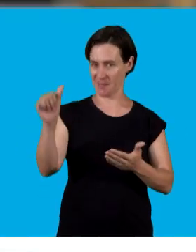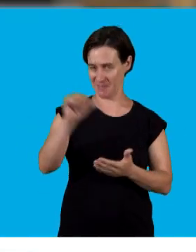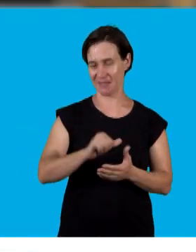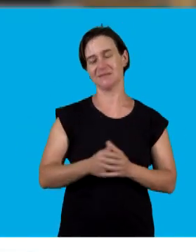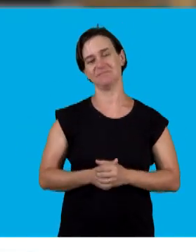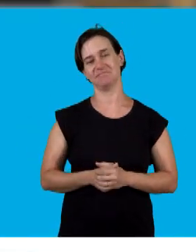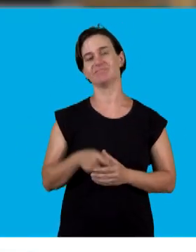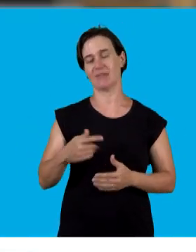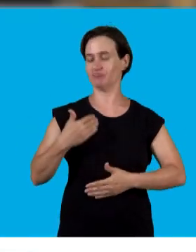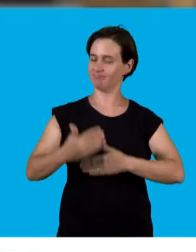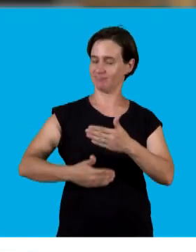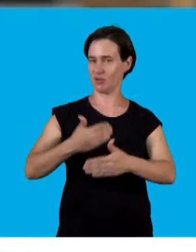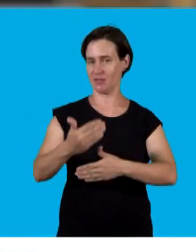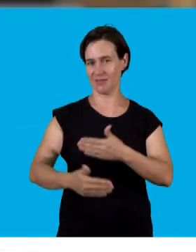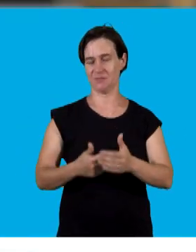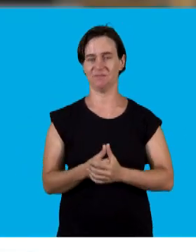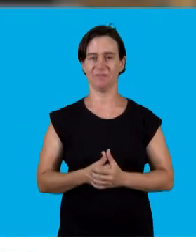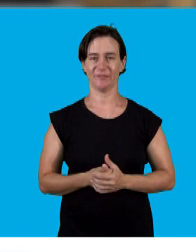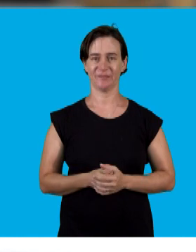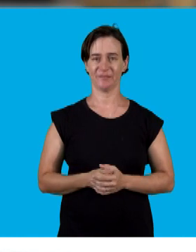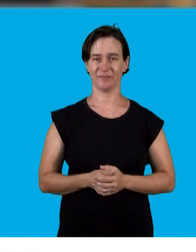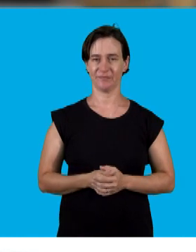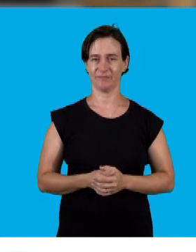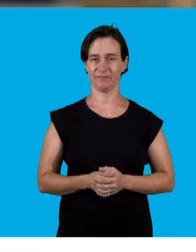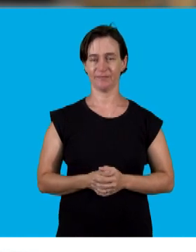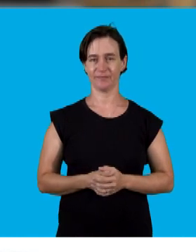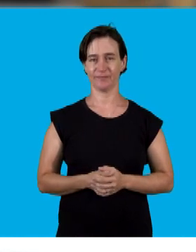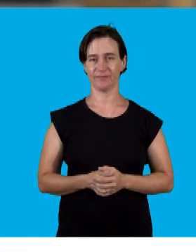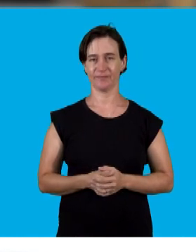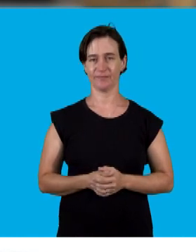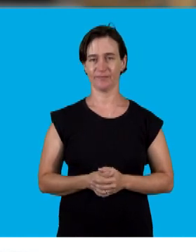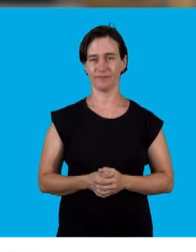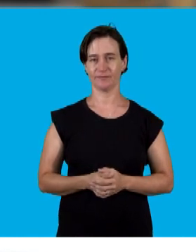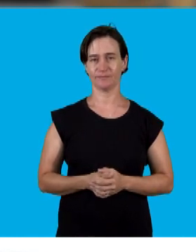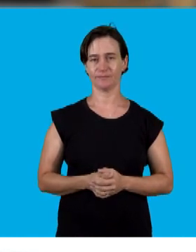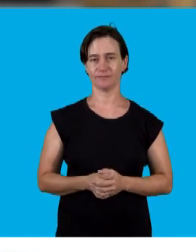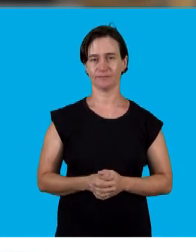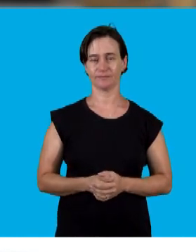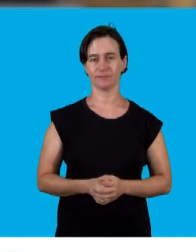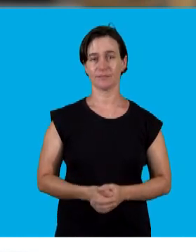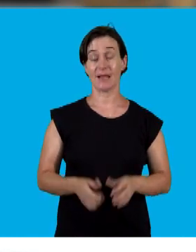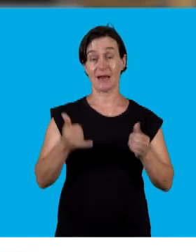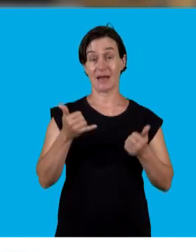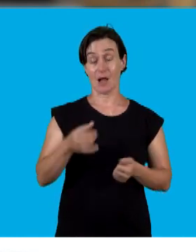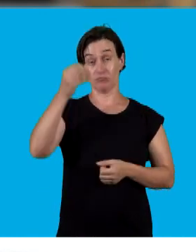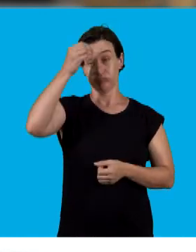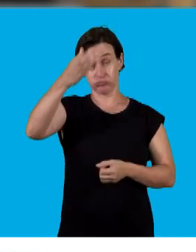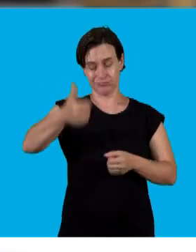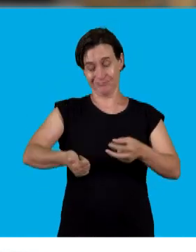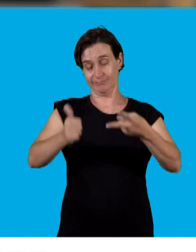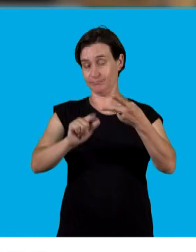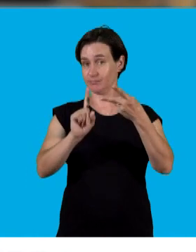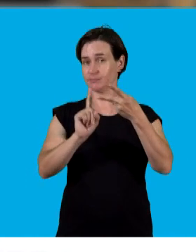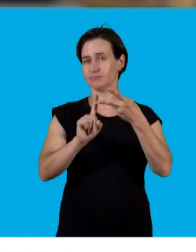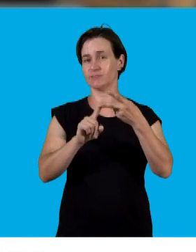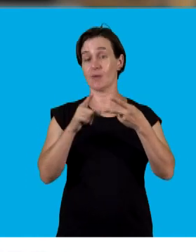Welcome back from the ad break, and let's continue with our lesson. So now we are going to be going into that second concept of our concept map,